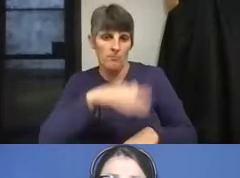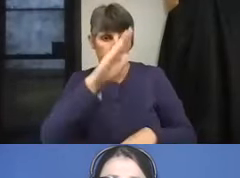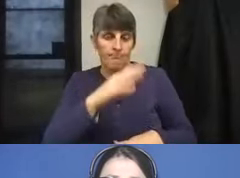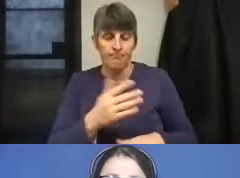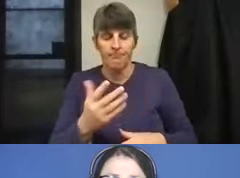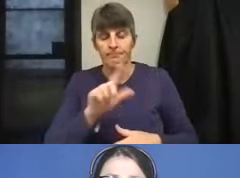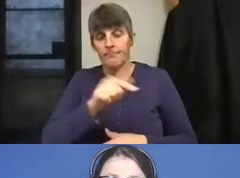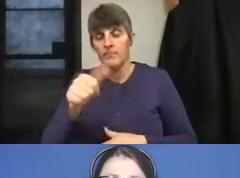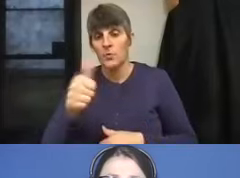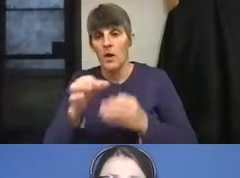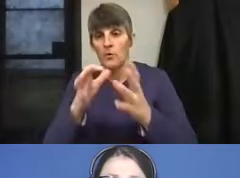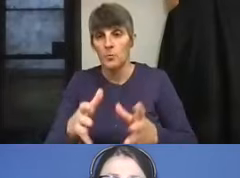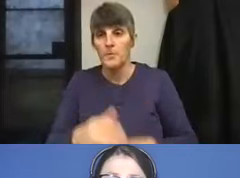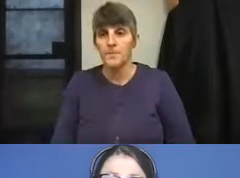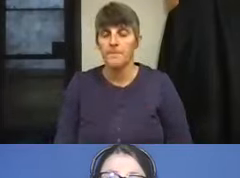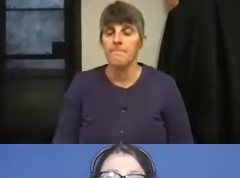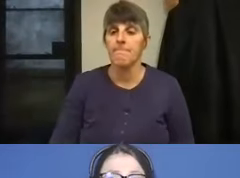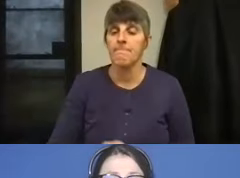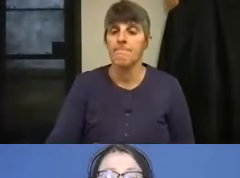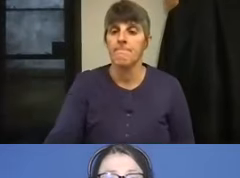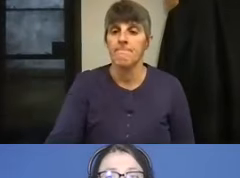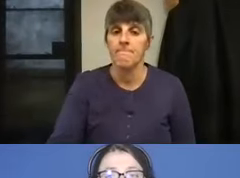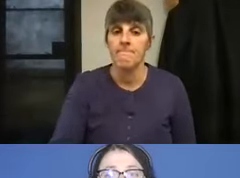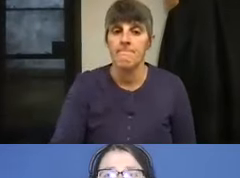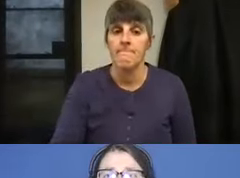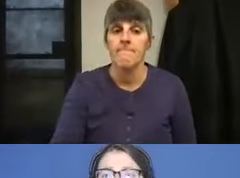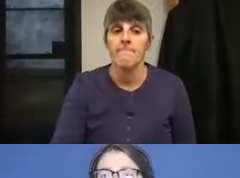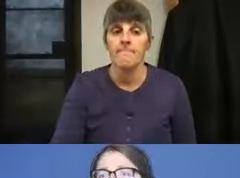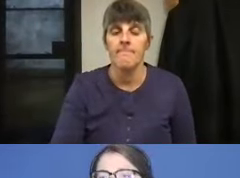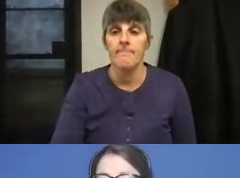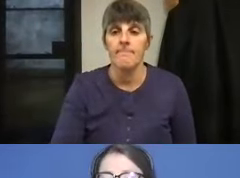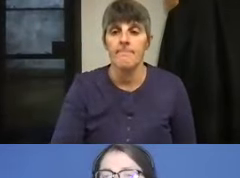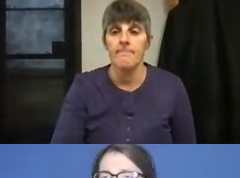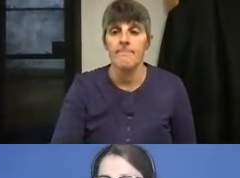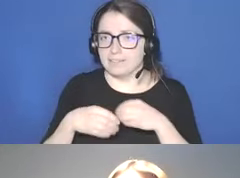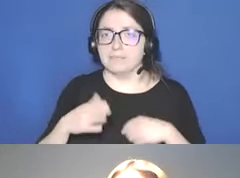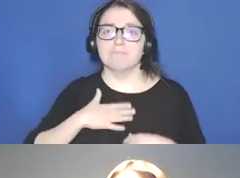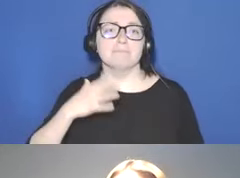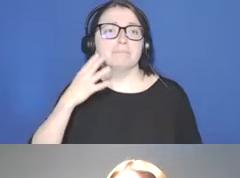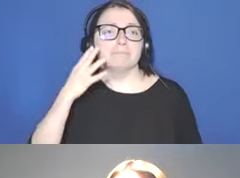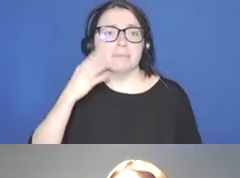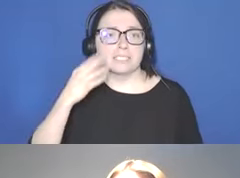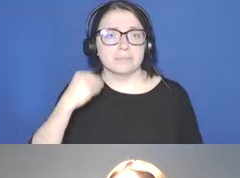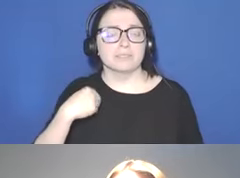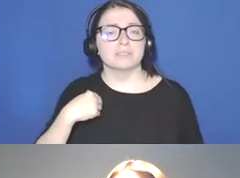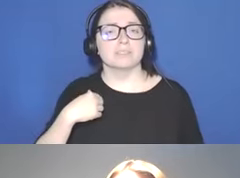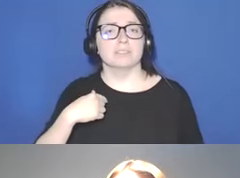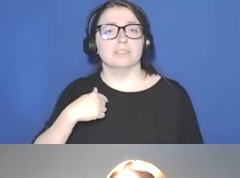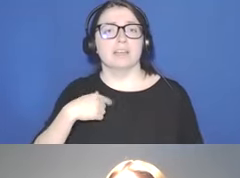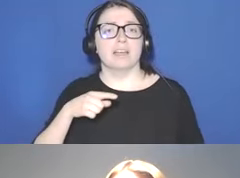them. And I don't know if I'm able to add in, but my experience was I also received